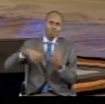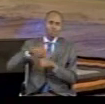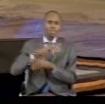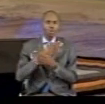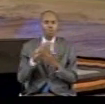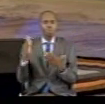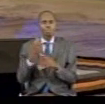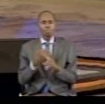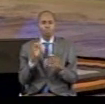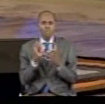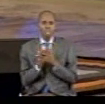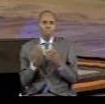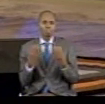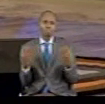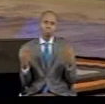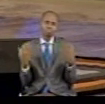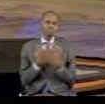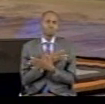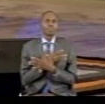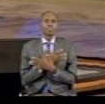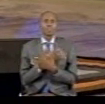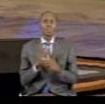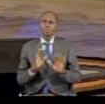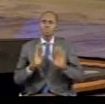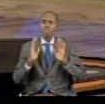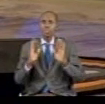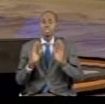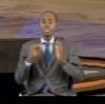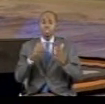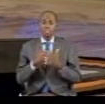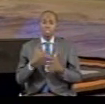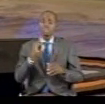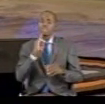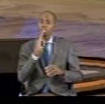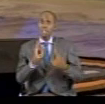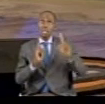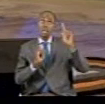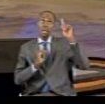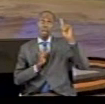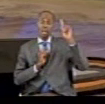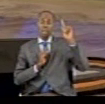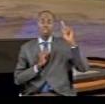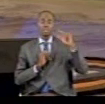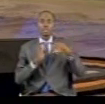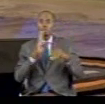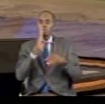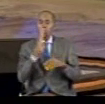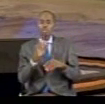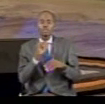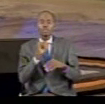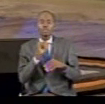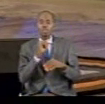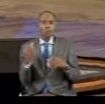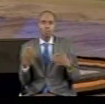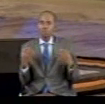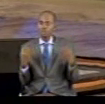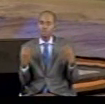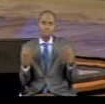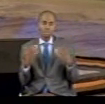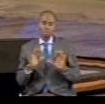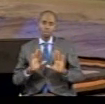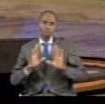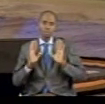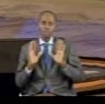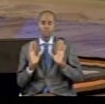is I, be not afraid. It is I, be